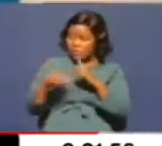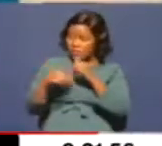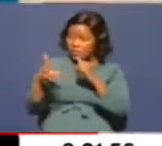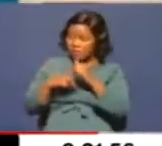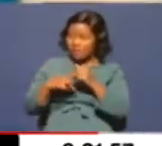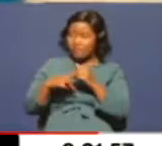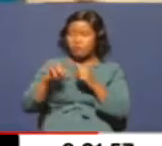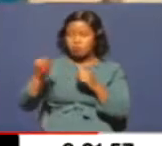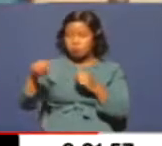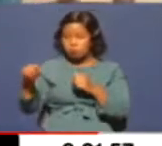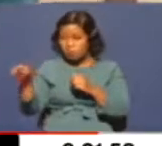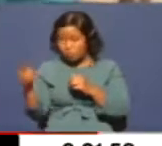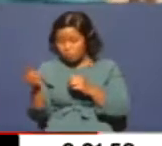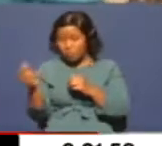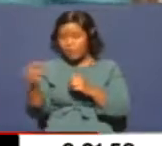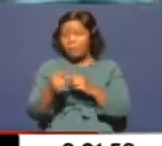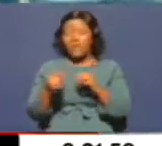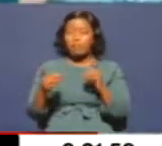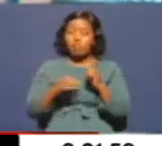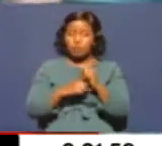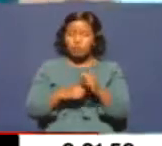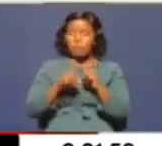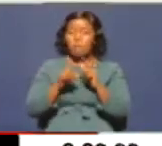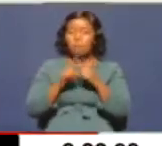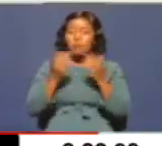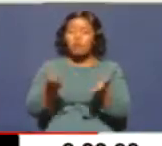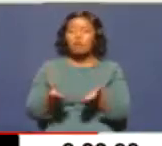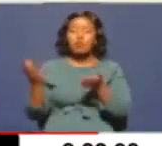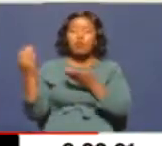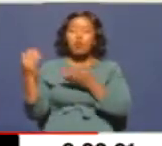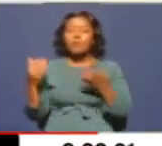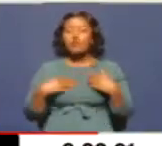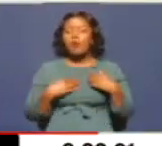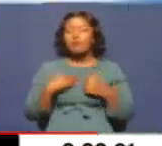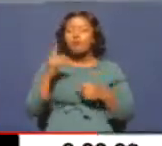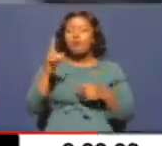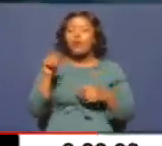ended June and is banking on the amnesty to collect 1.9 trillion shillings